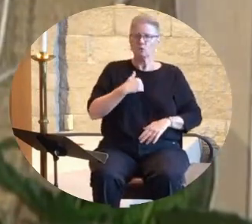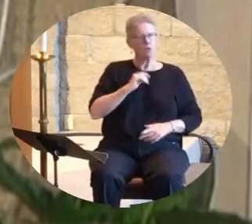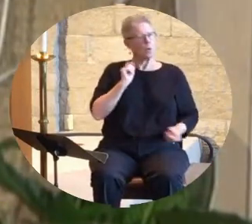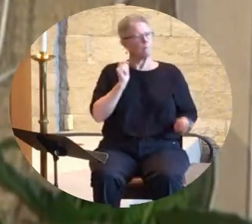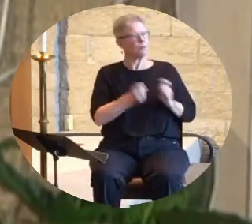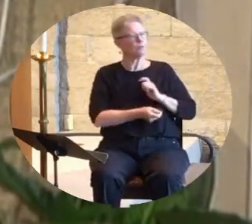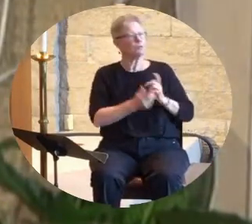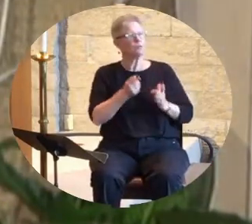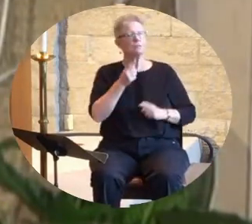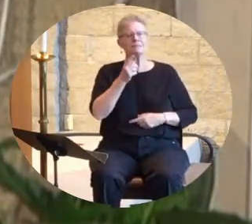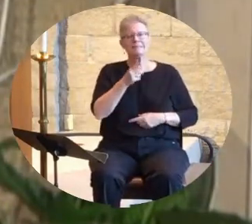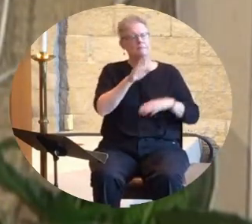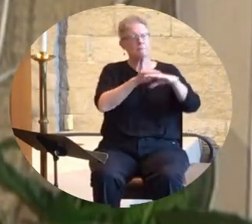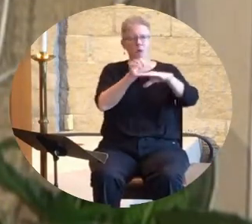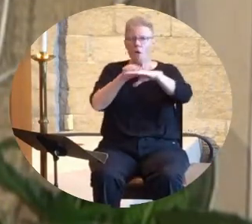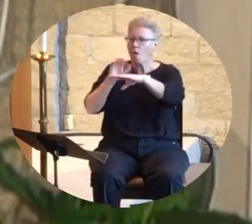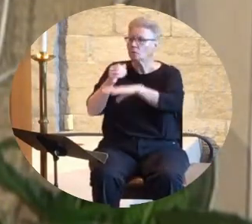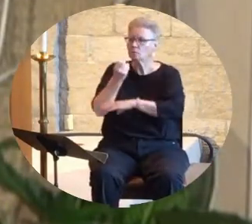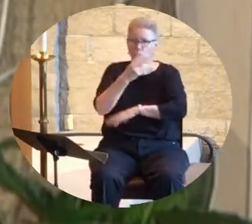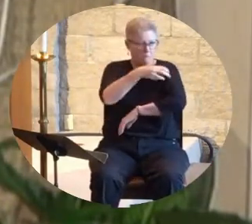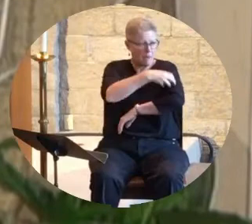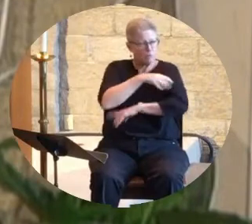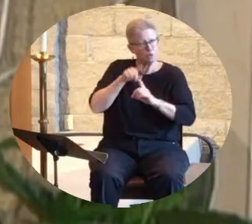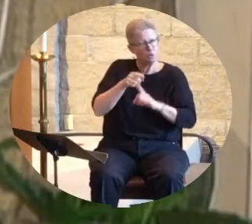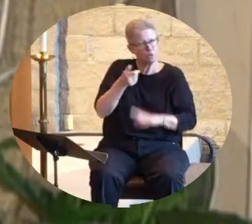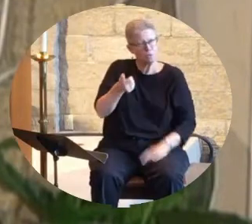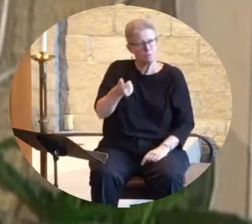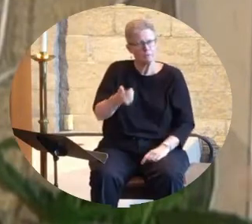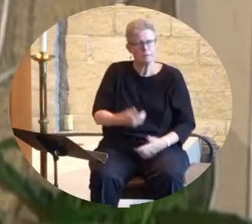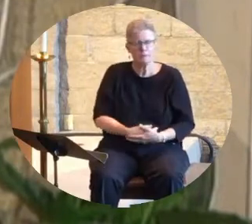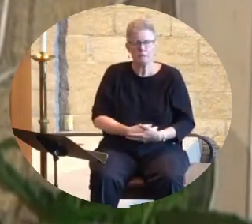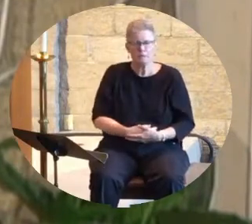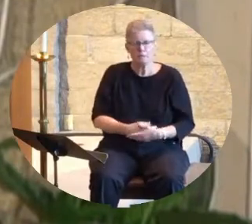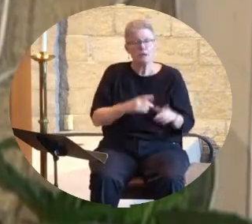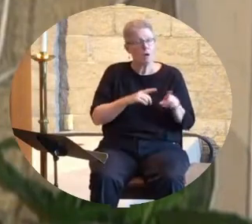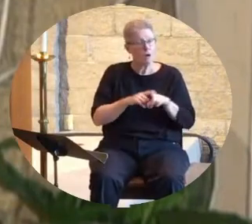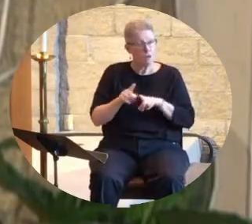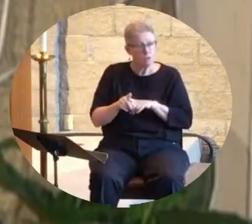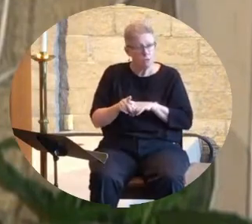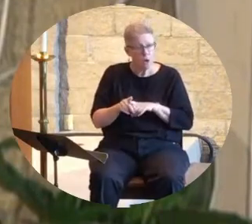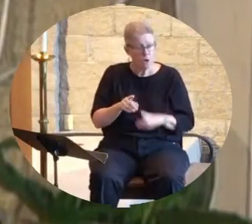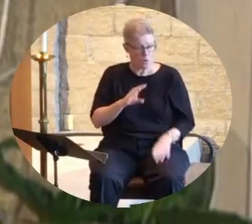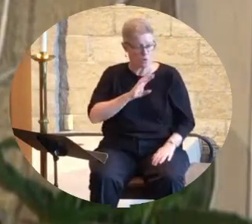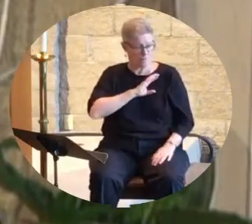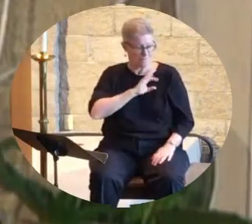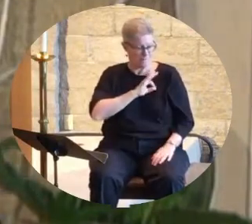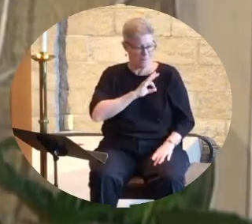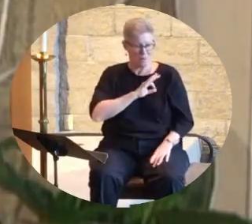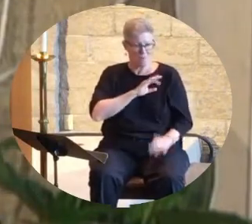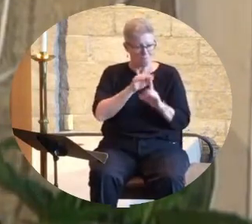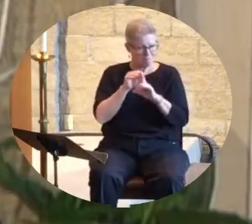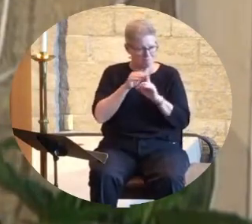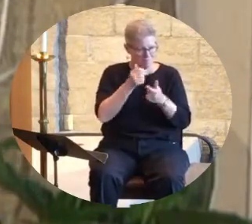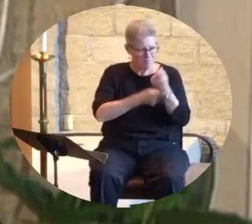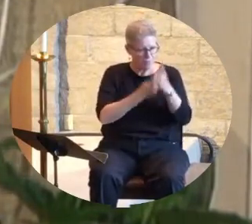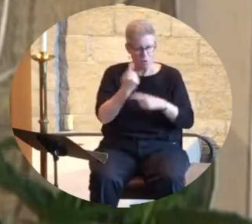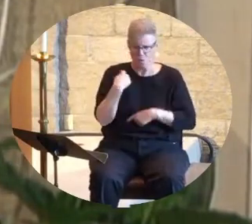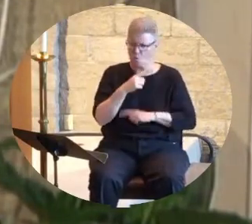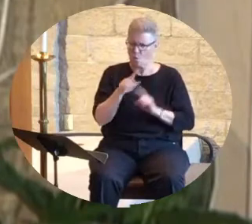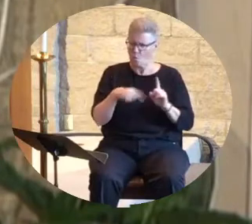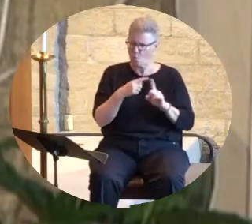him. And Mr. Fillmore also reminds us that as we get to a certain place of evolution, that we too